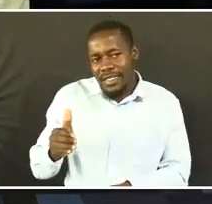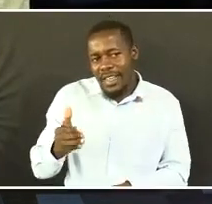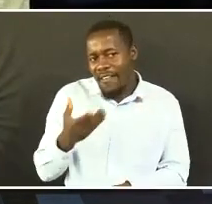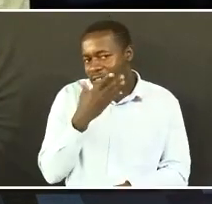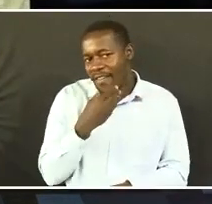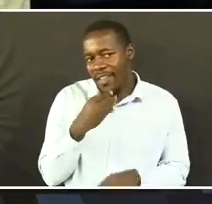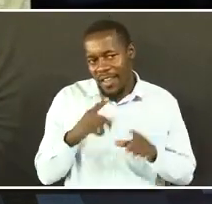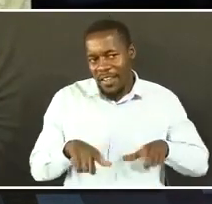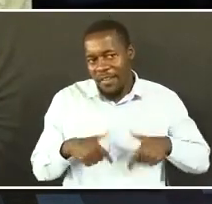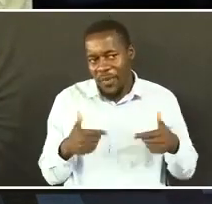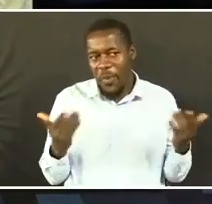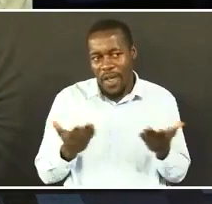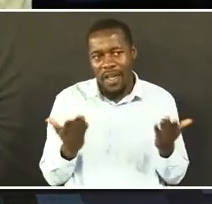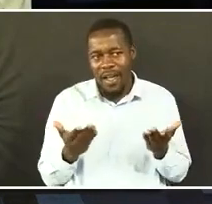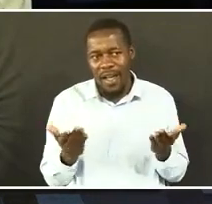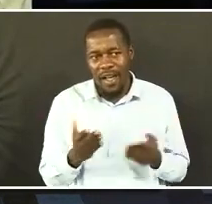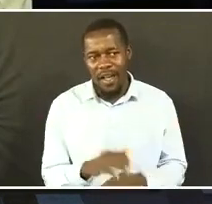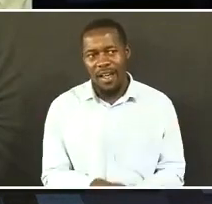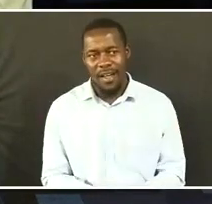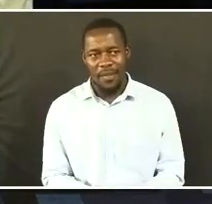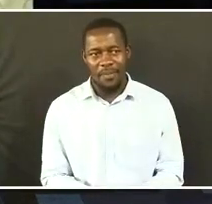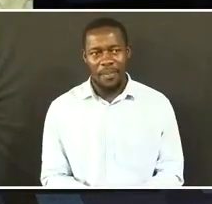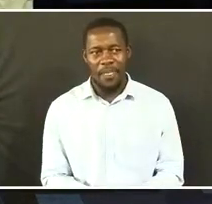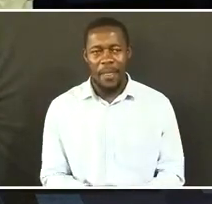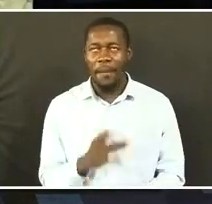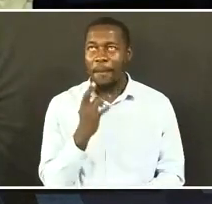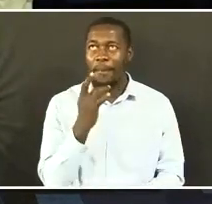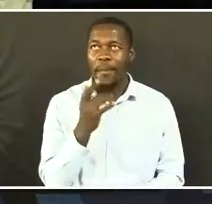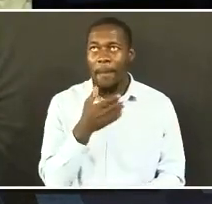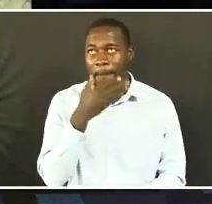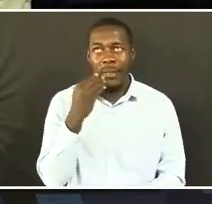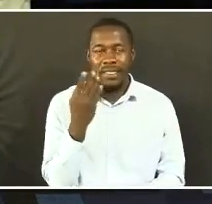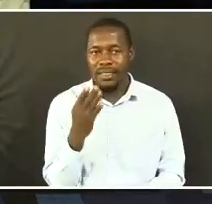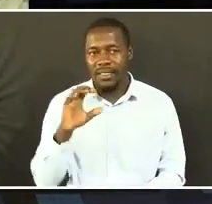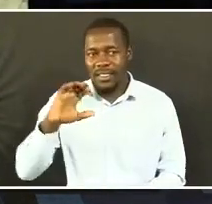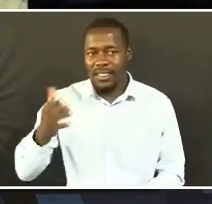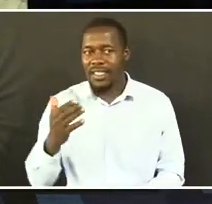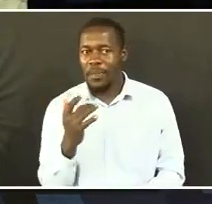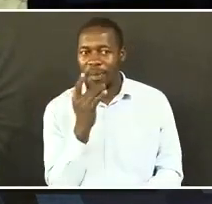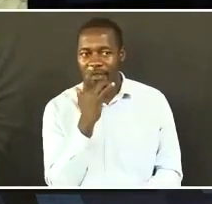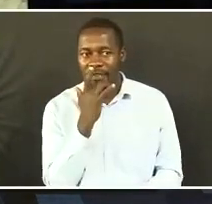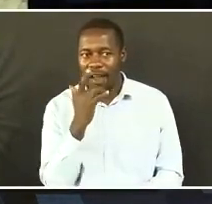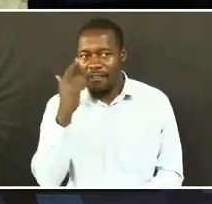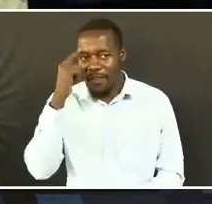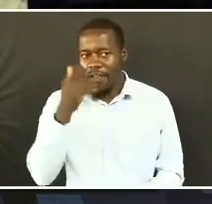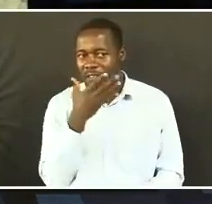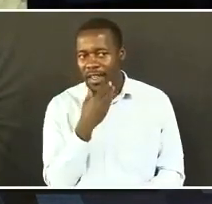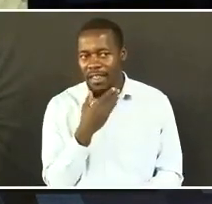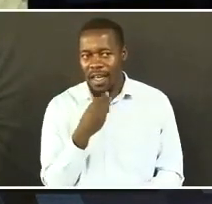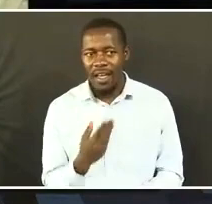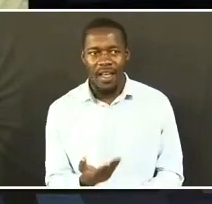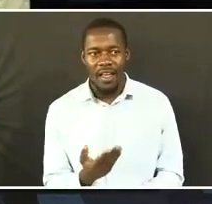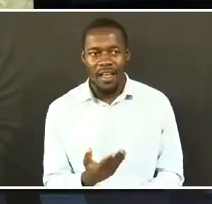the world. In which city do you think his father was staying or their home was? Where are the ladies?